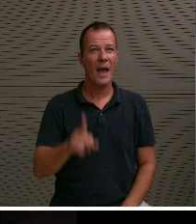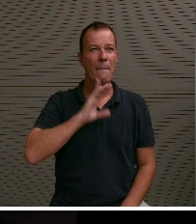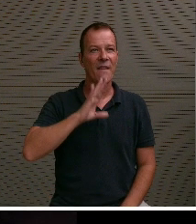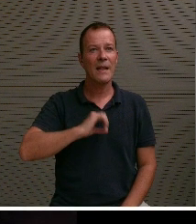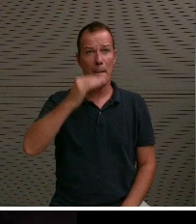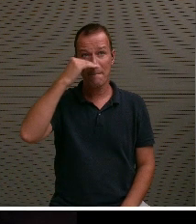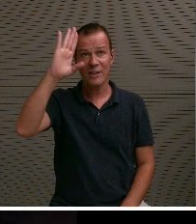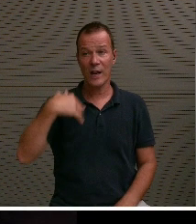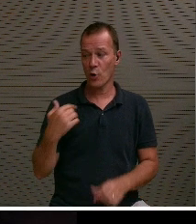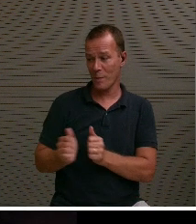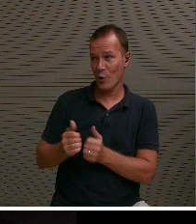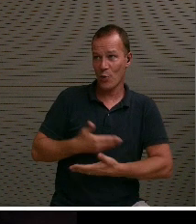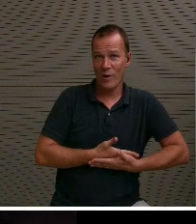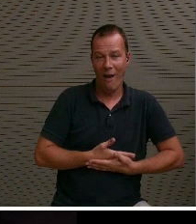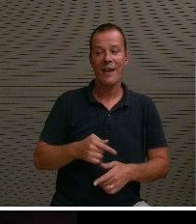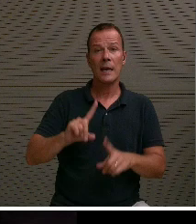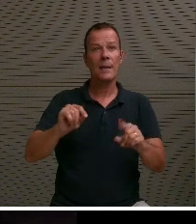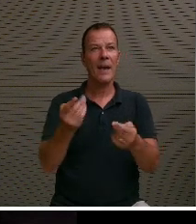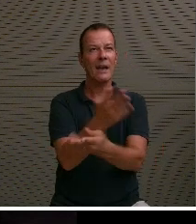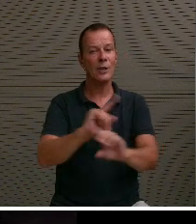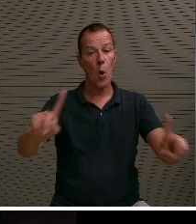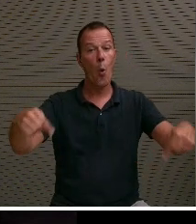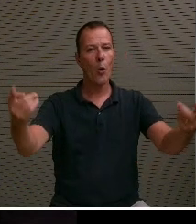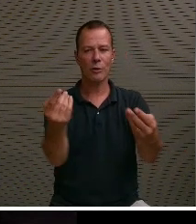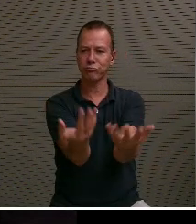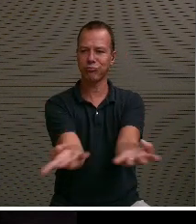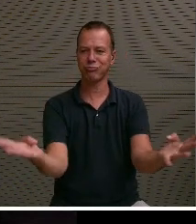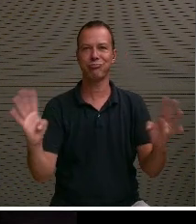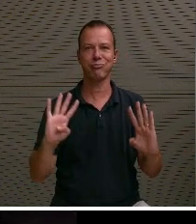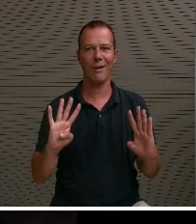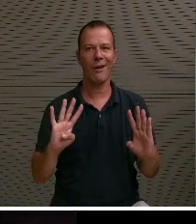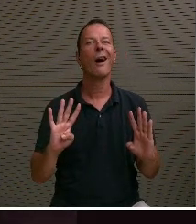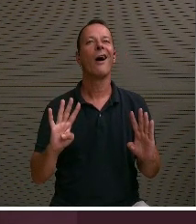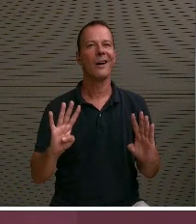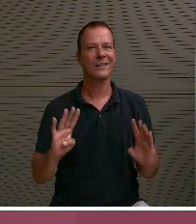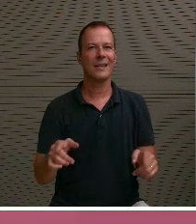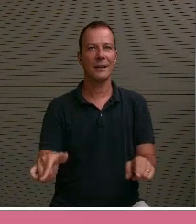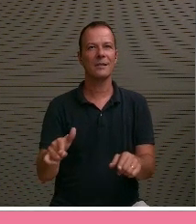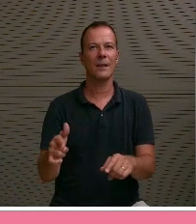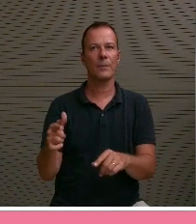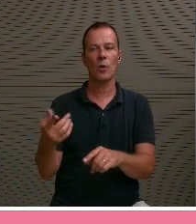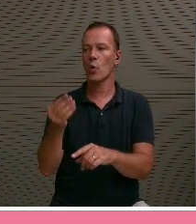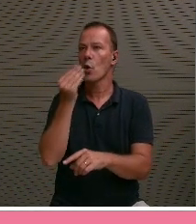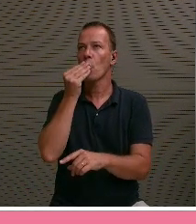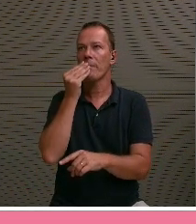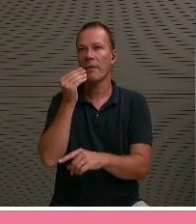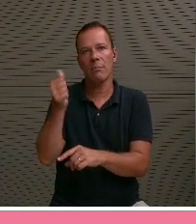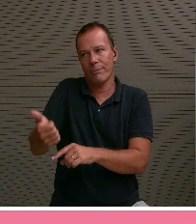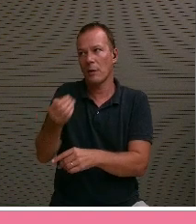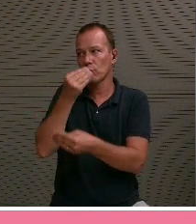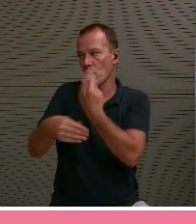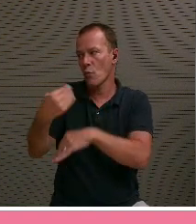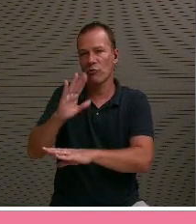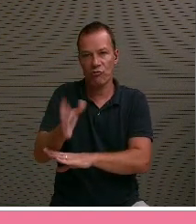are the children who were healed from malnutrition. They started singing, and step by step, they went out